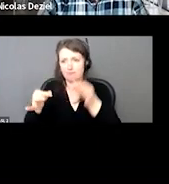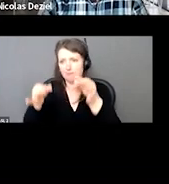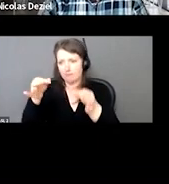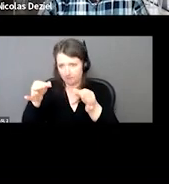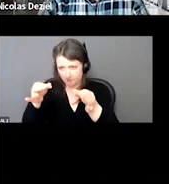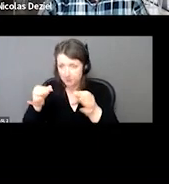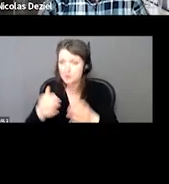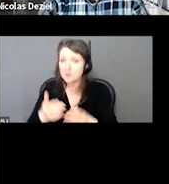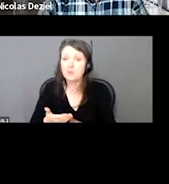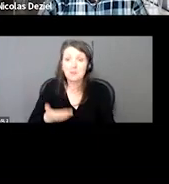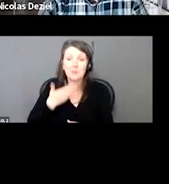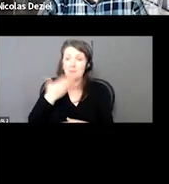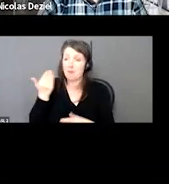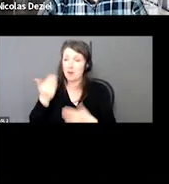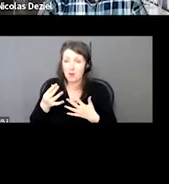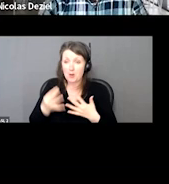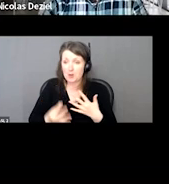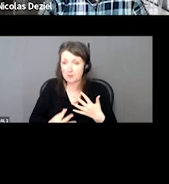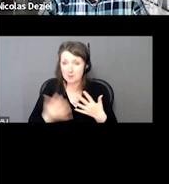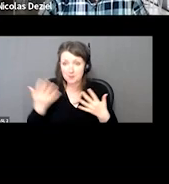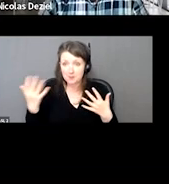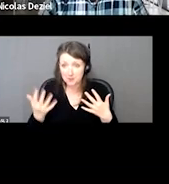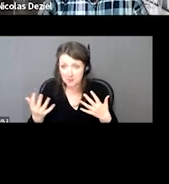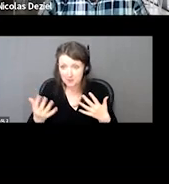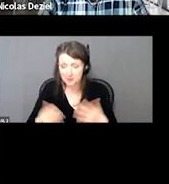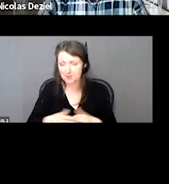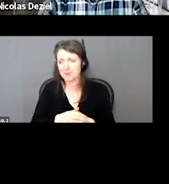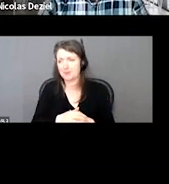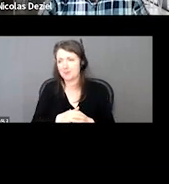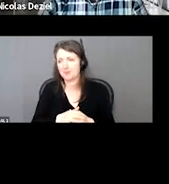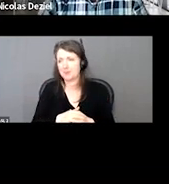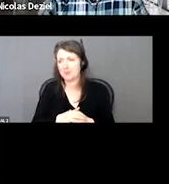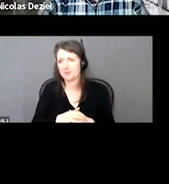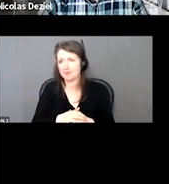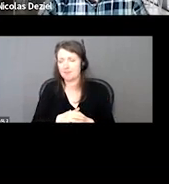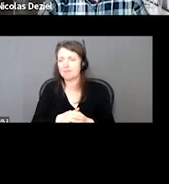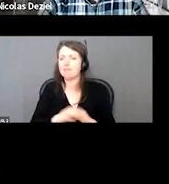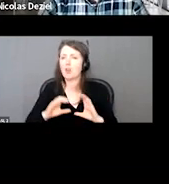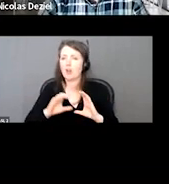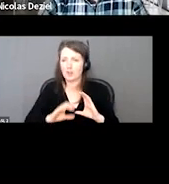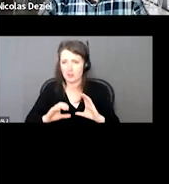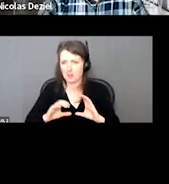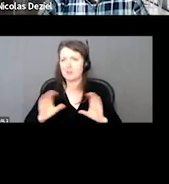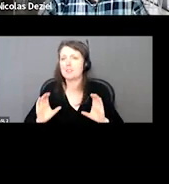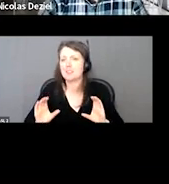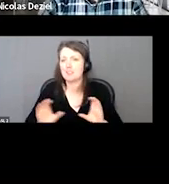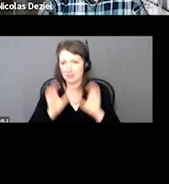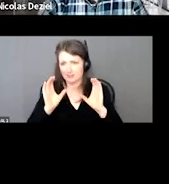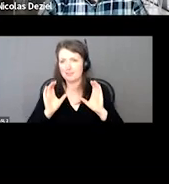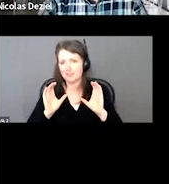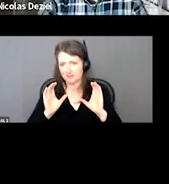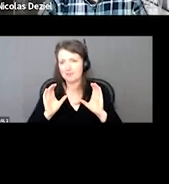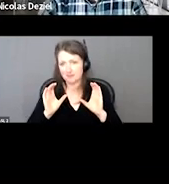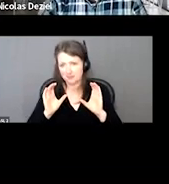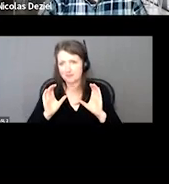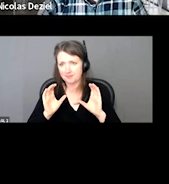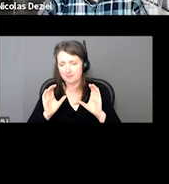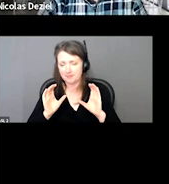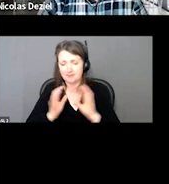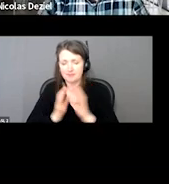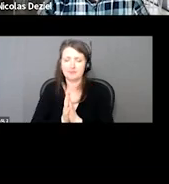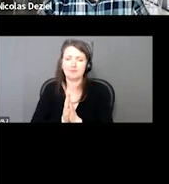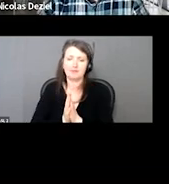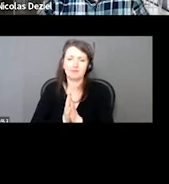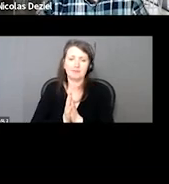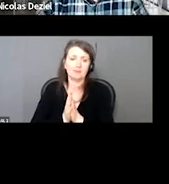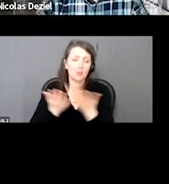off considering is getting the real copyright certificate. If we're talking about copyrightable materials, let's say